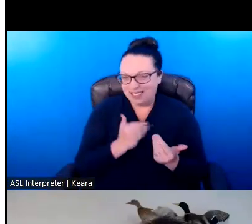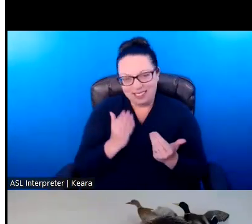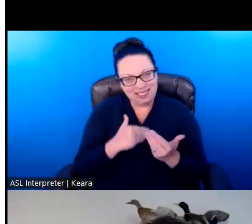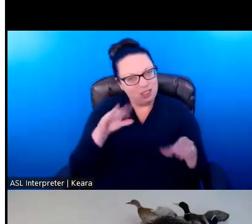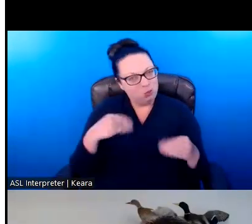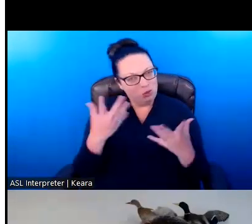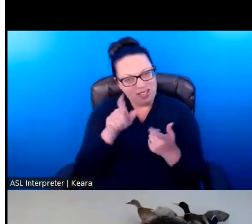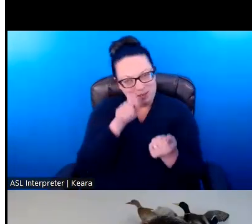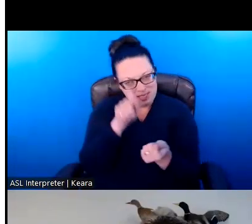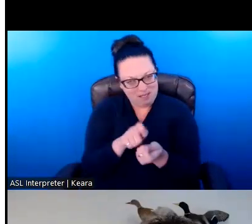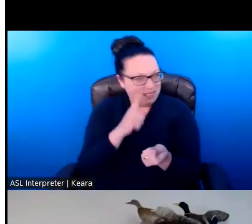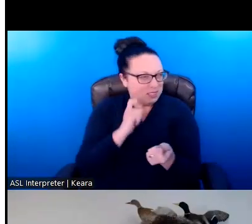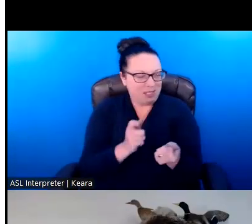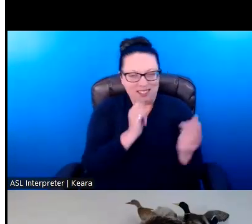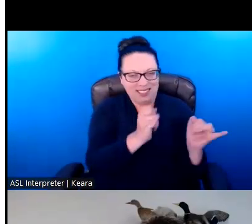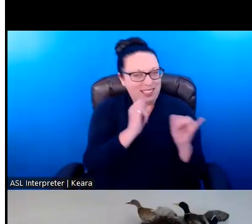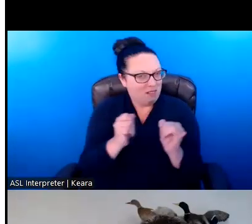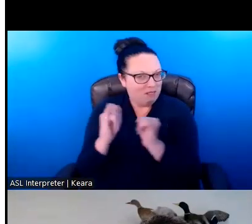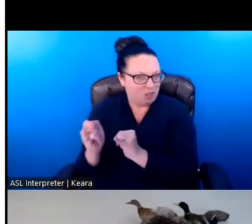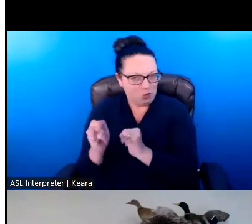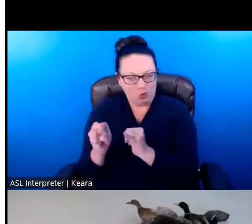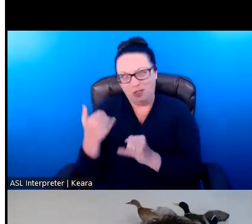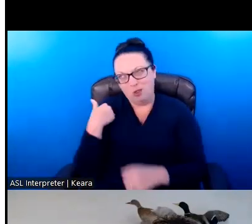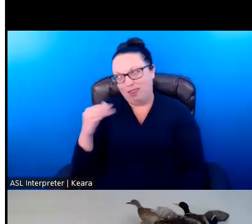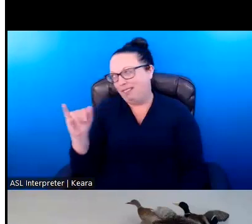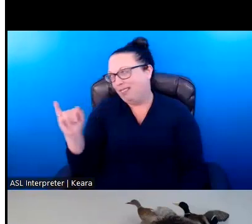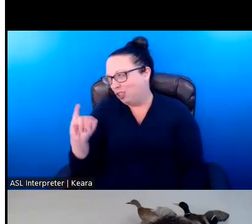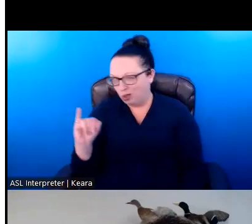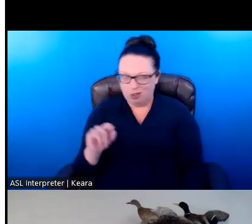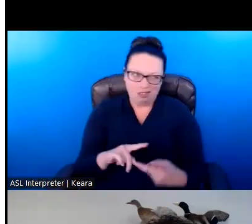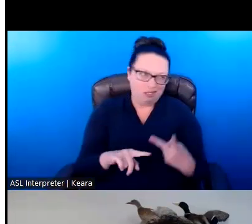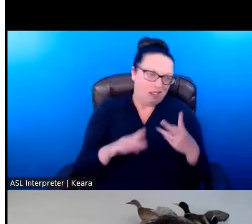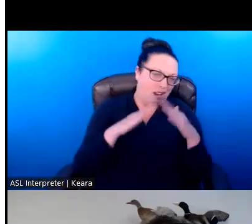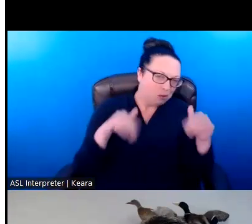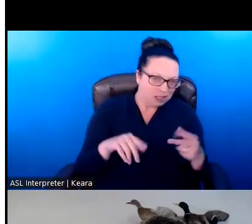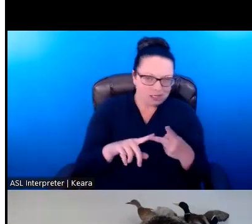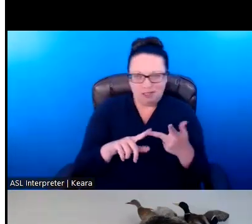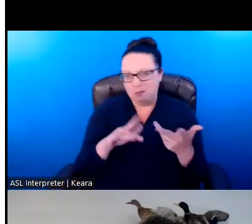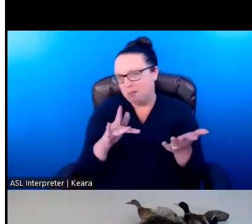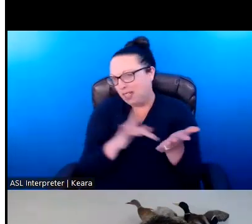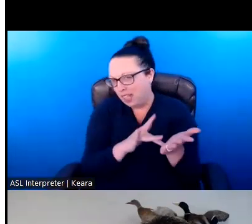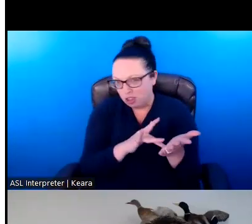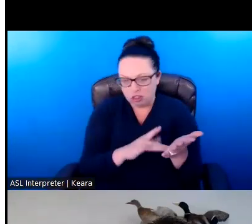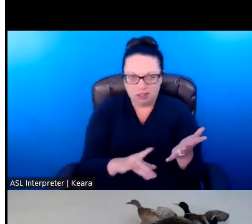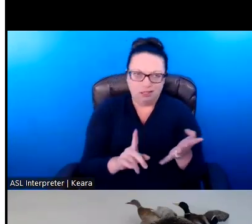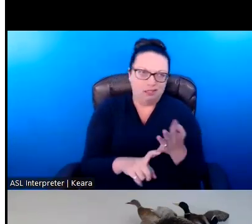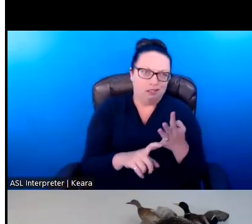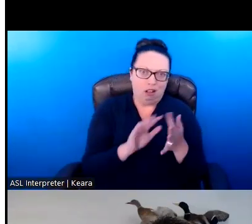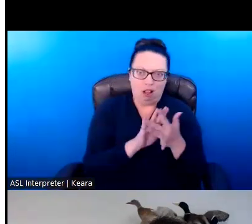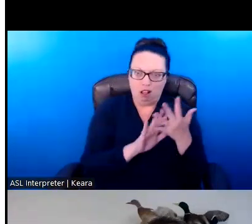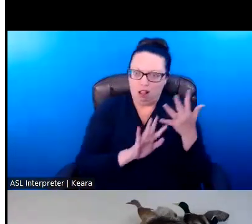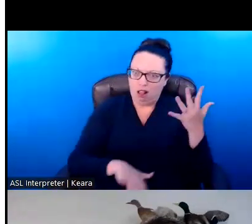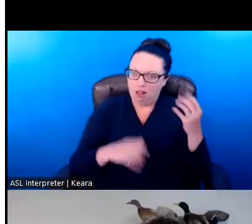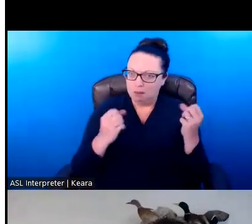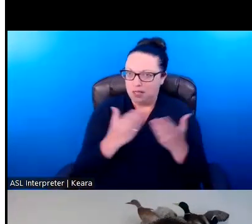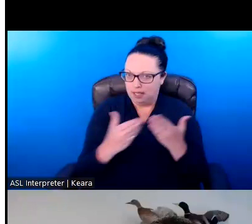every person is so different. You've got insurance things, you've got housing things, you've got medications. Basically, the